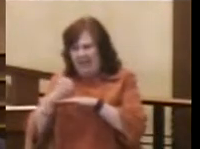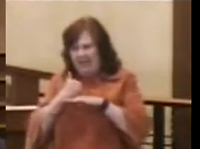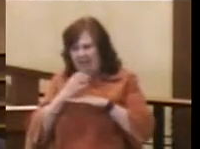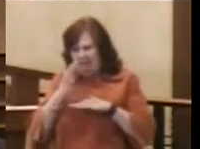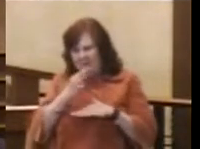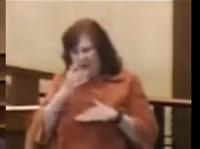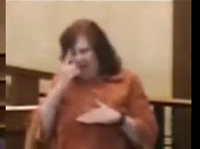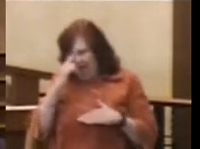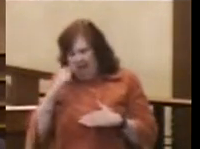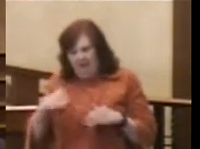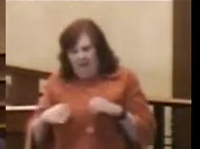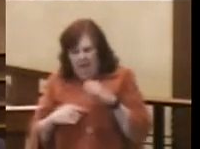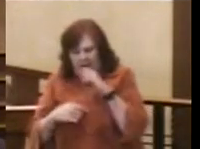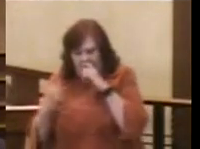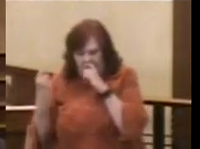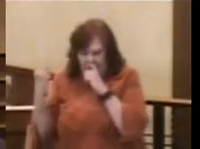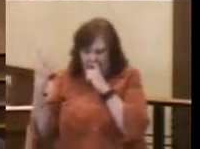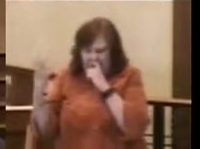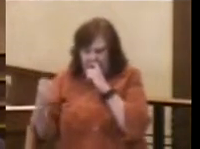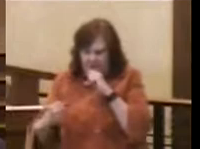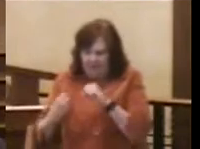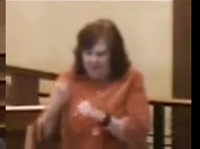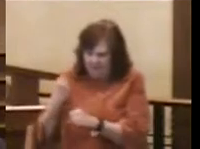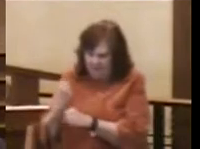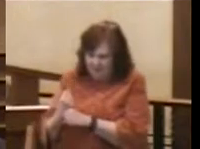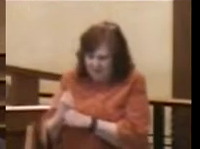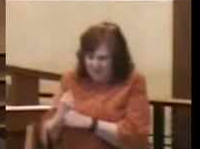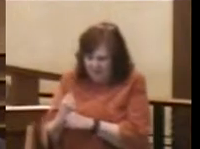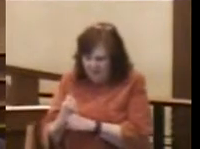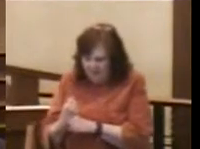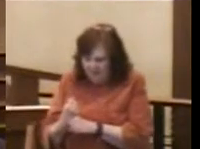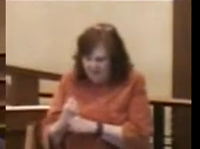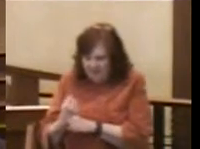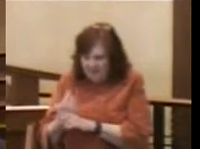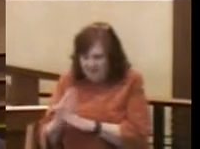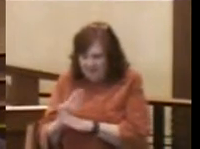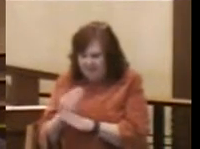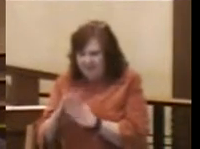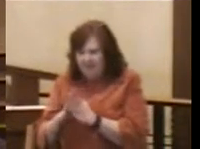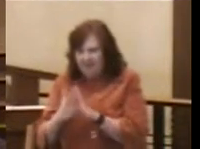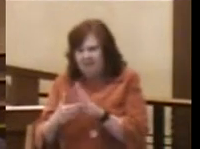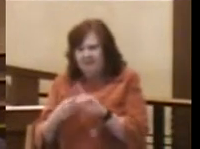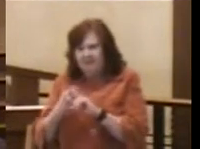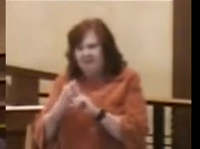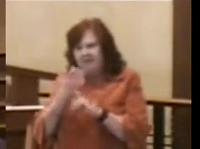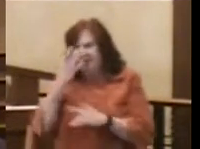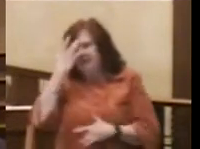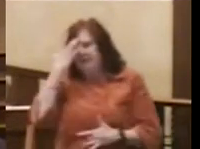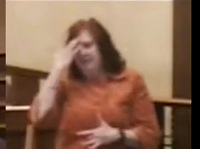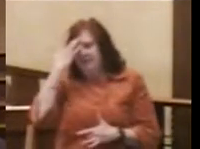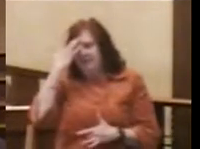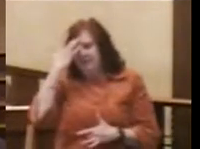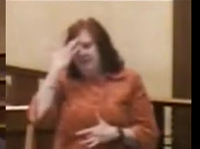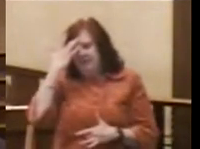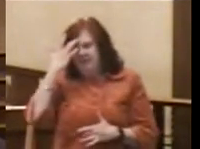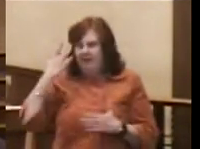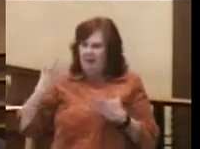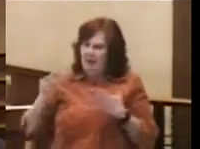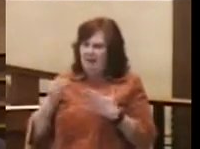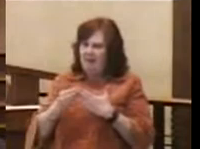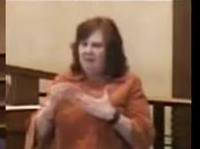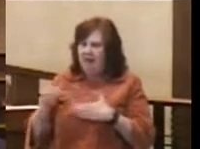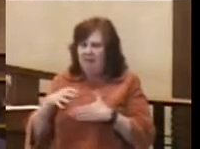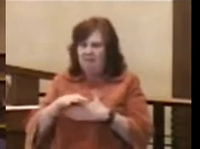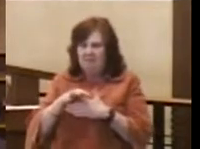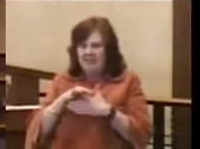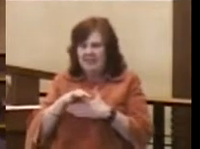us for decades before ill health got in the way. You maybe bought meat from